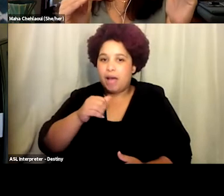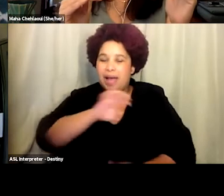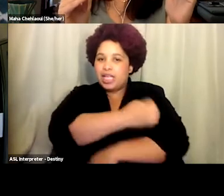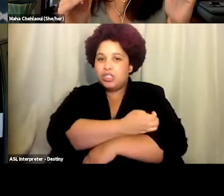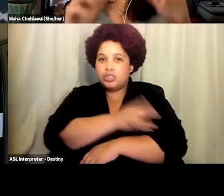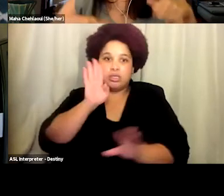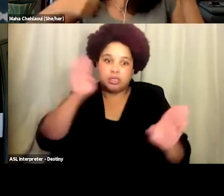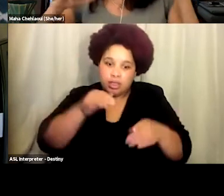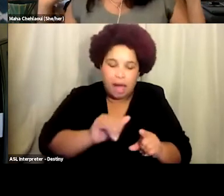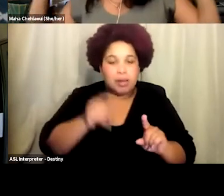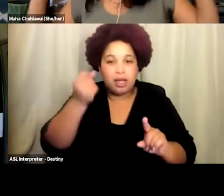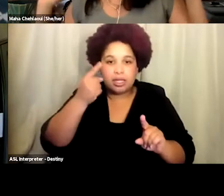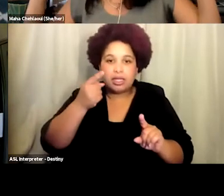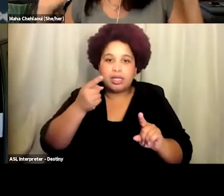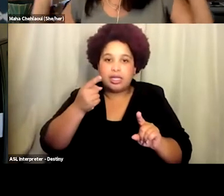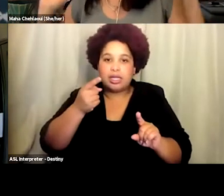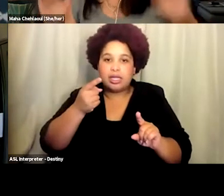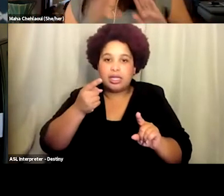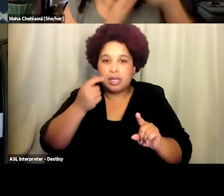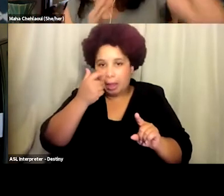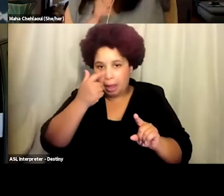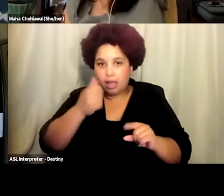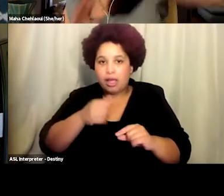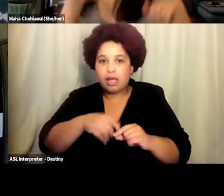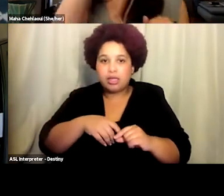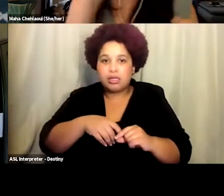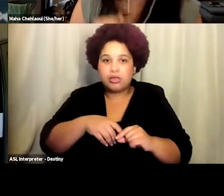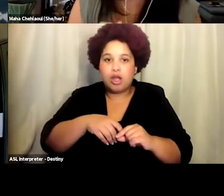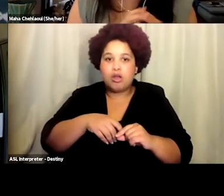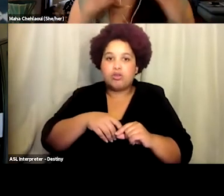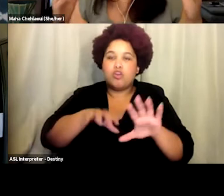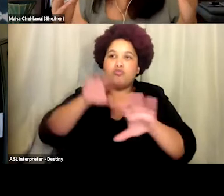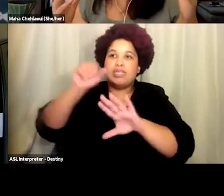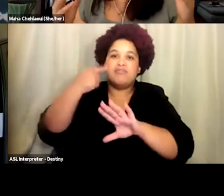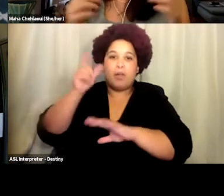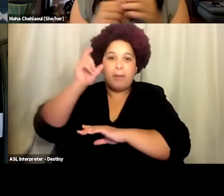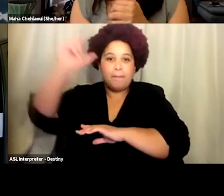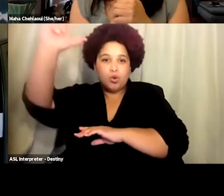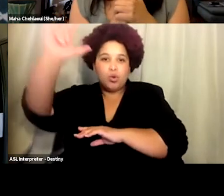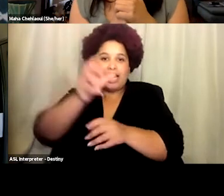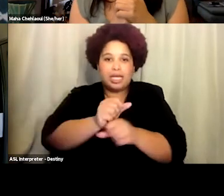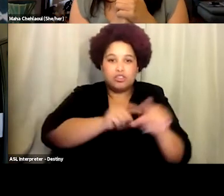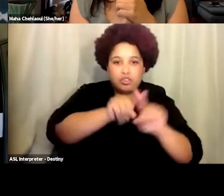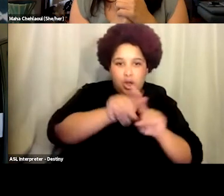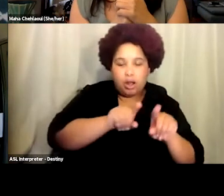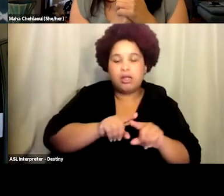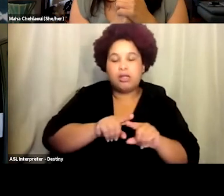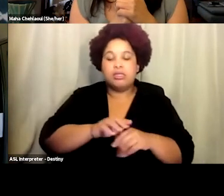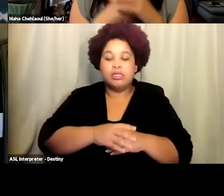there, but I'm like big upping you from the back. Like, yeah, reach for the moon, we'll get a star. Have that conversation.